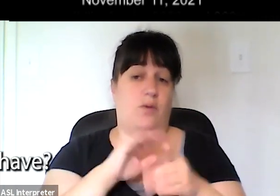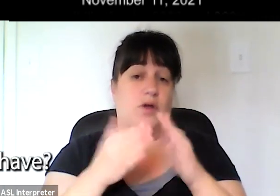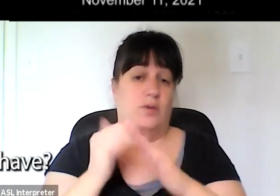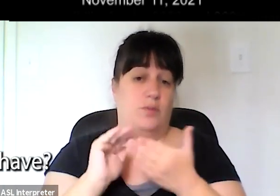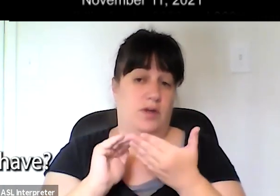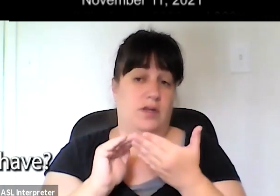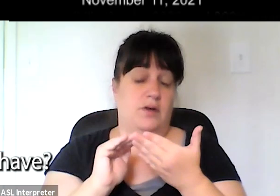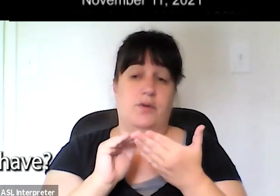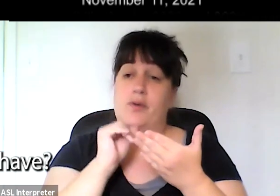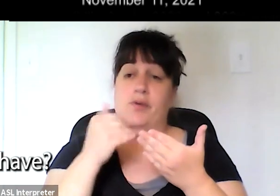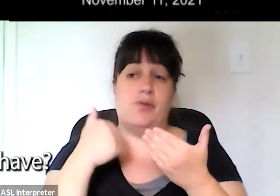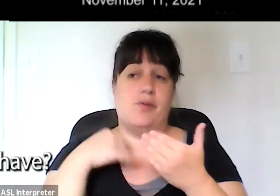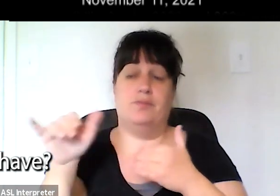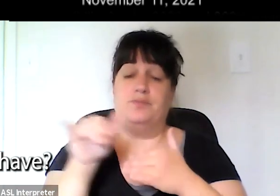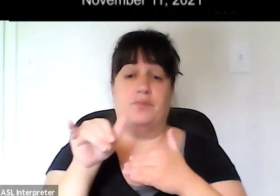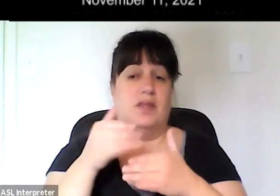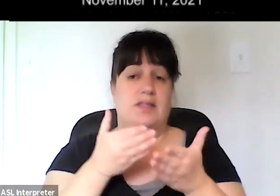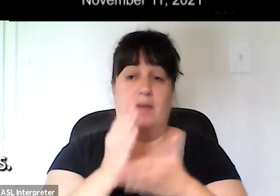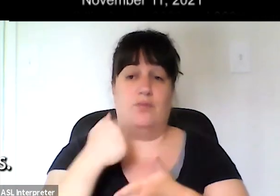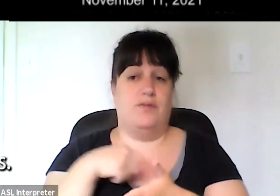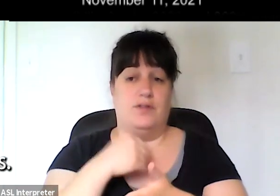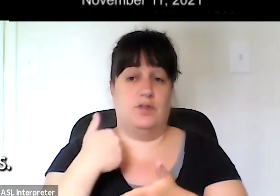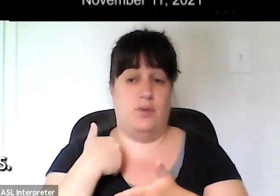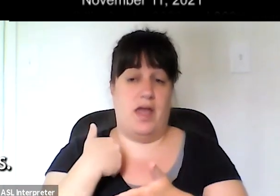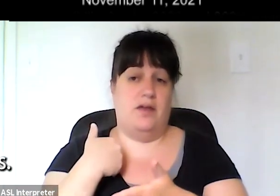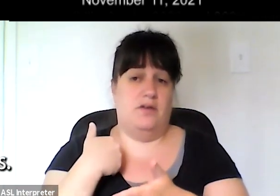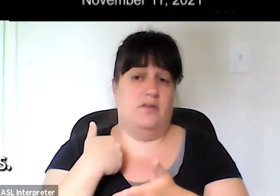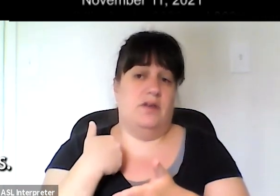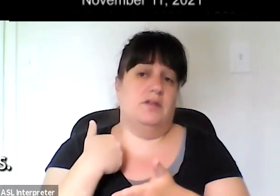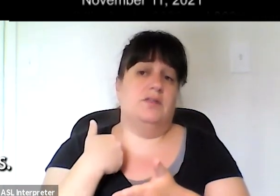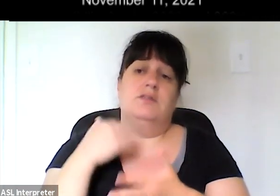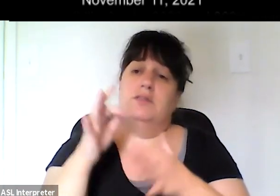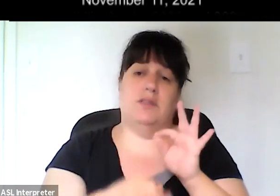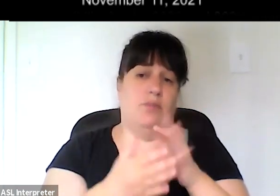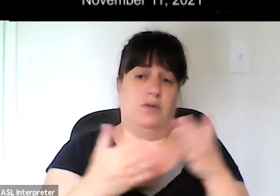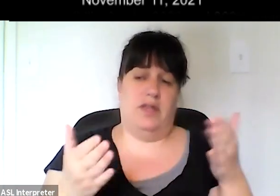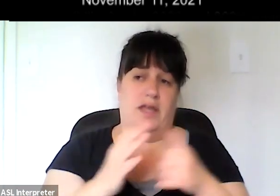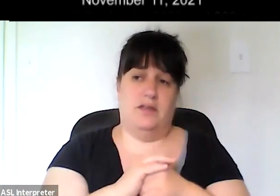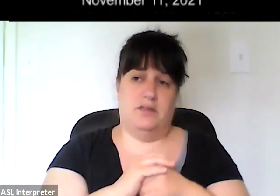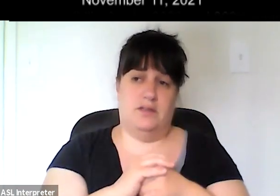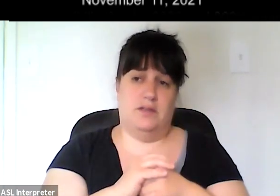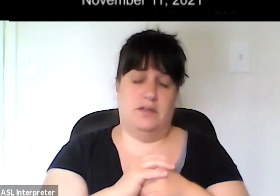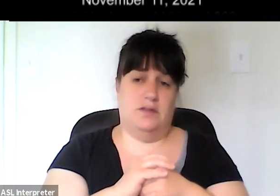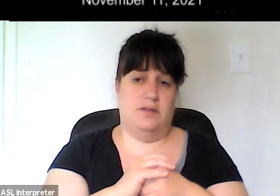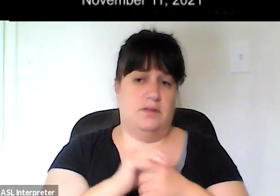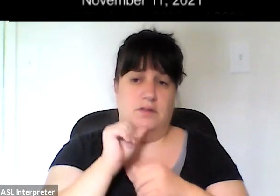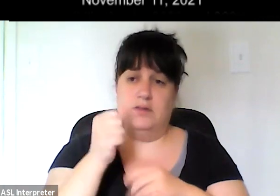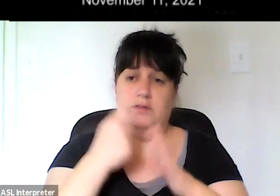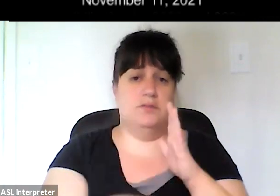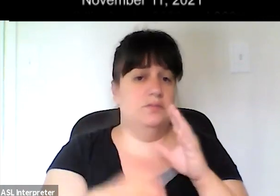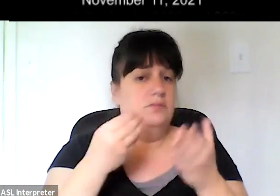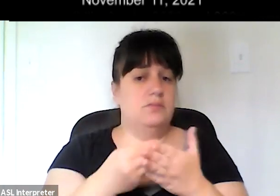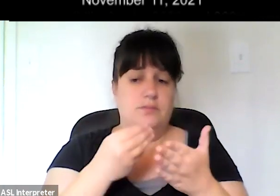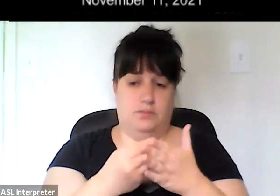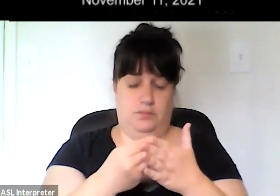who do not have the same privileges that we have? And these are quite simple things. They do not cost any money and